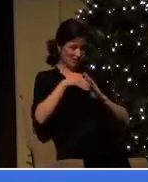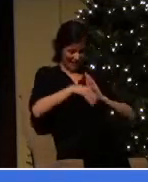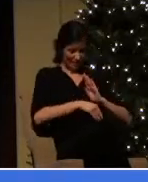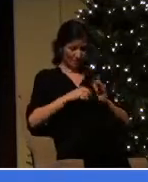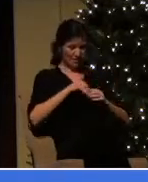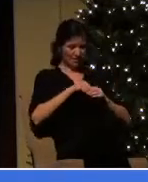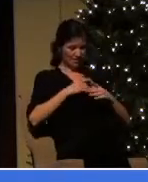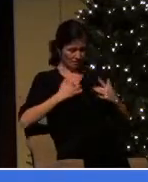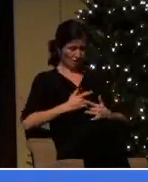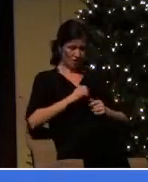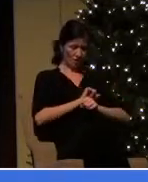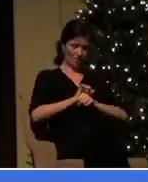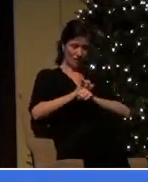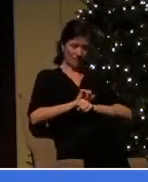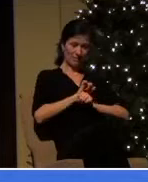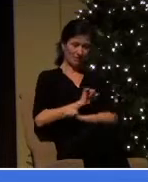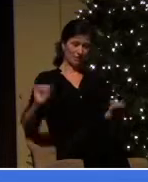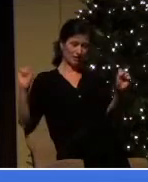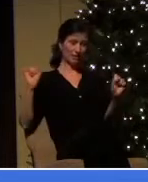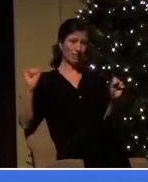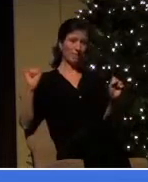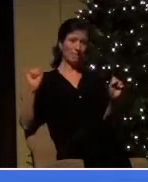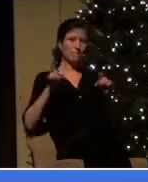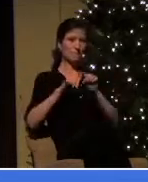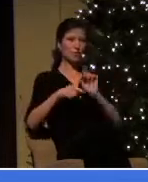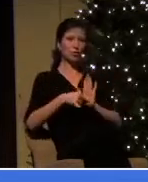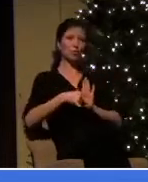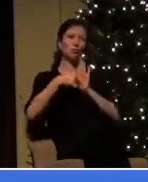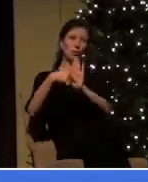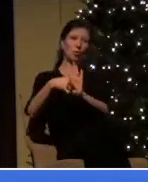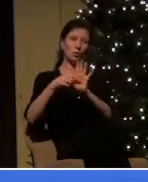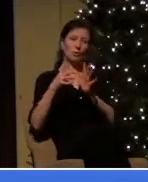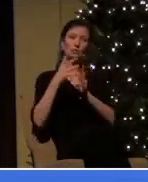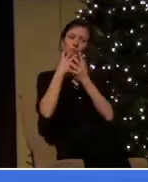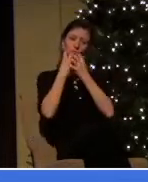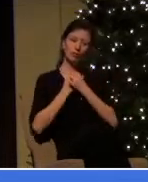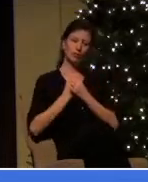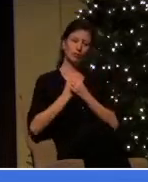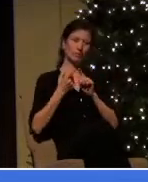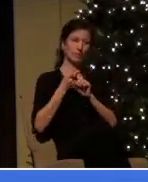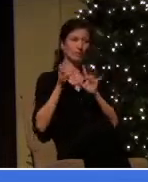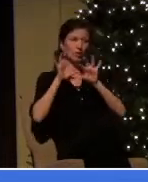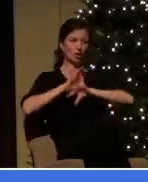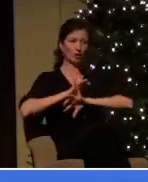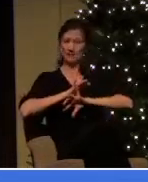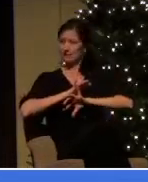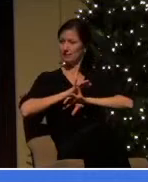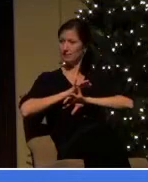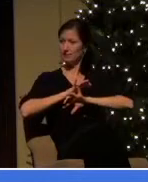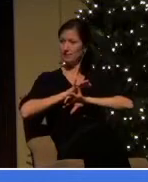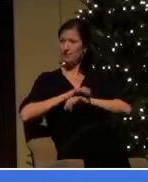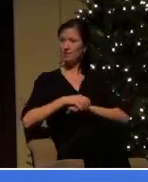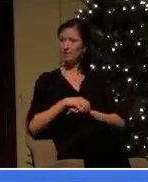to uncover the treasures of darkness so that people can actually